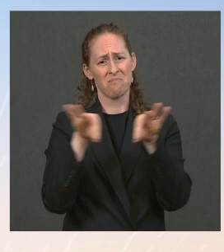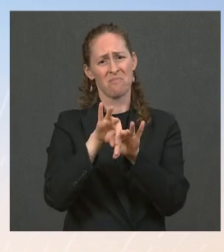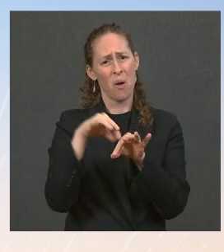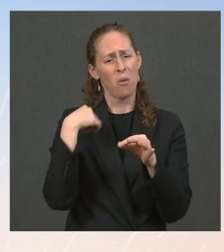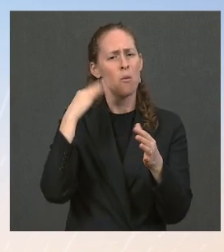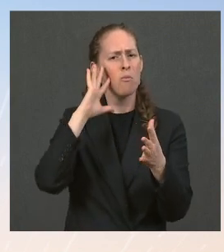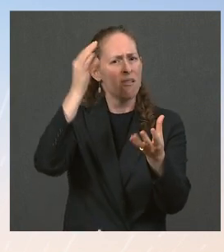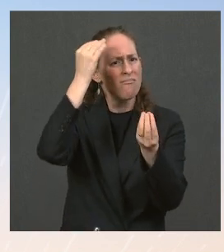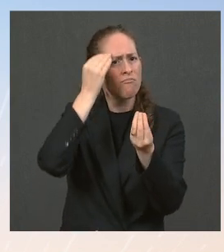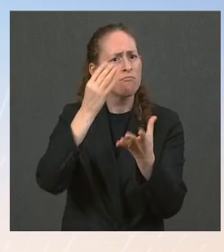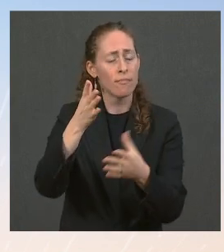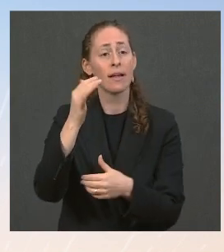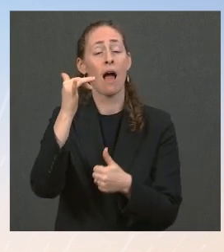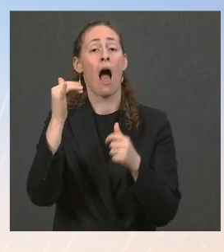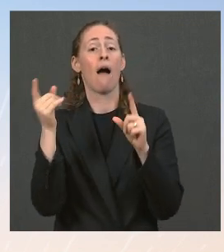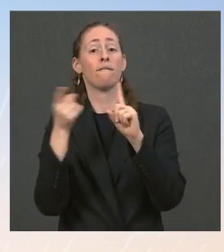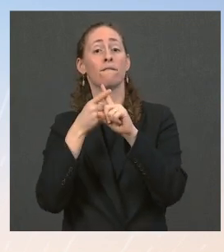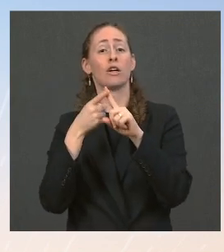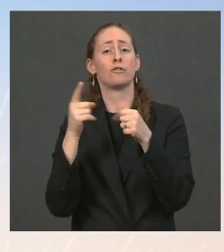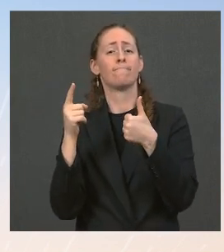first part, I think